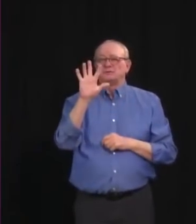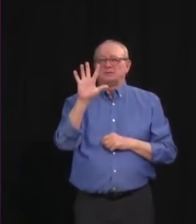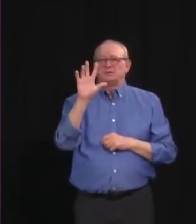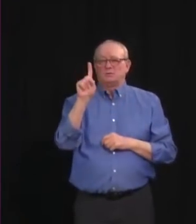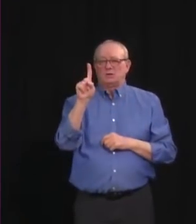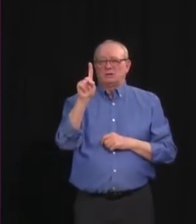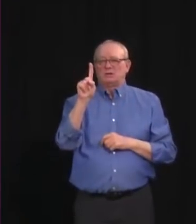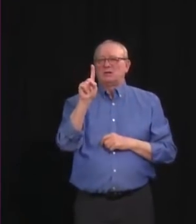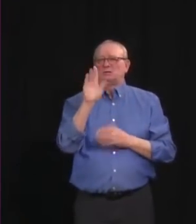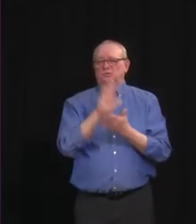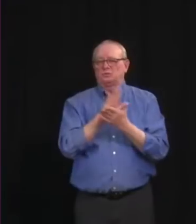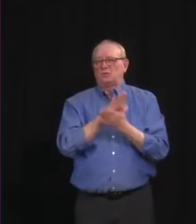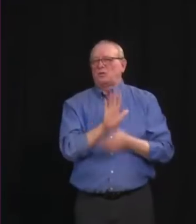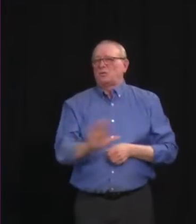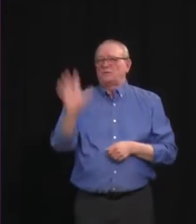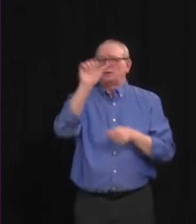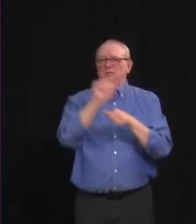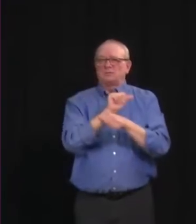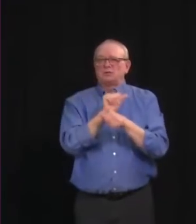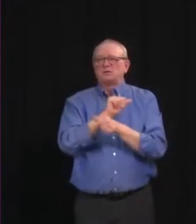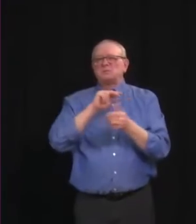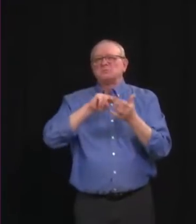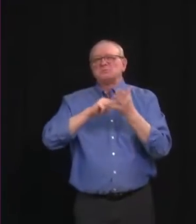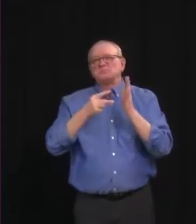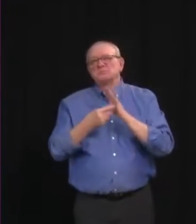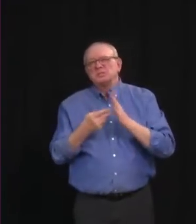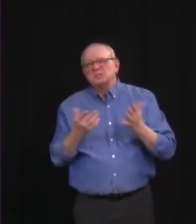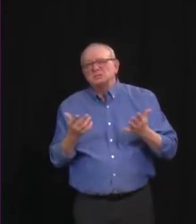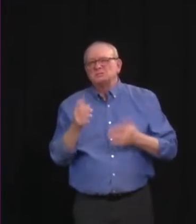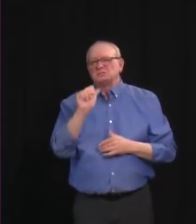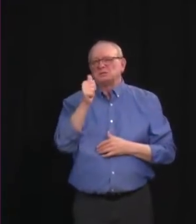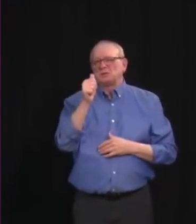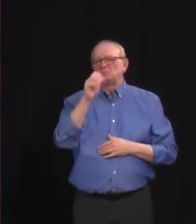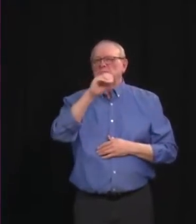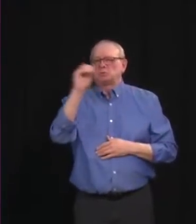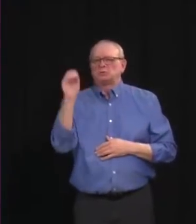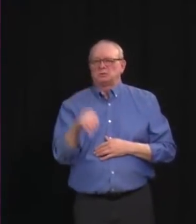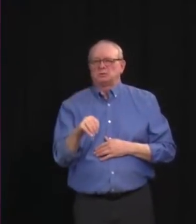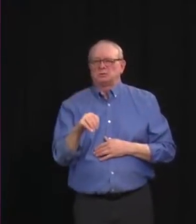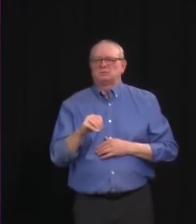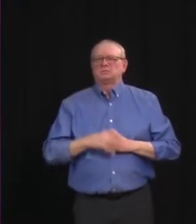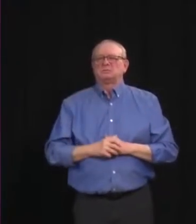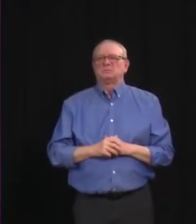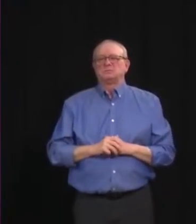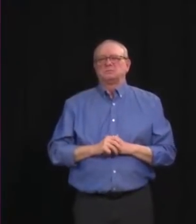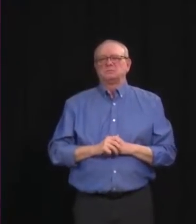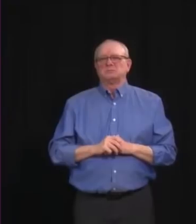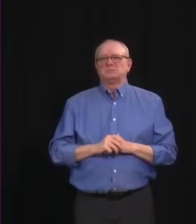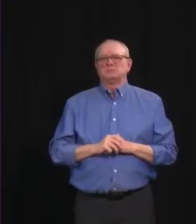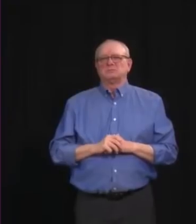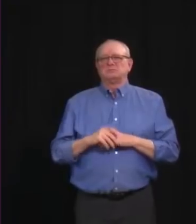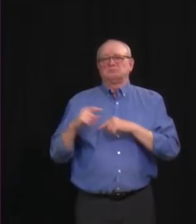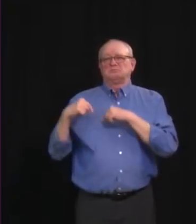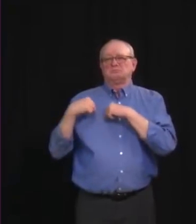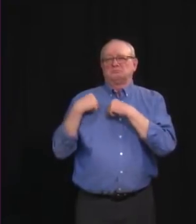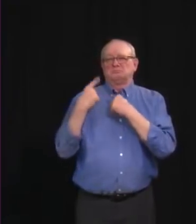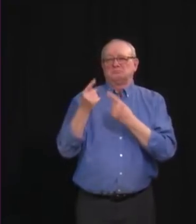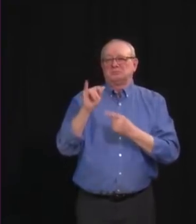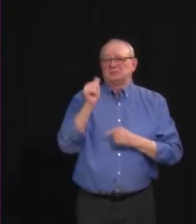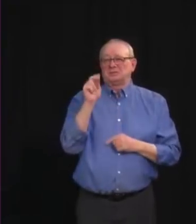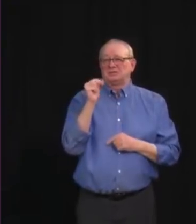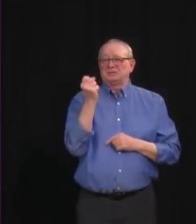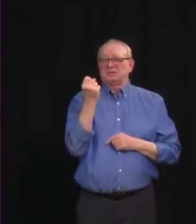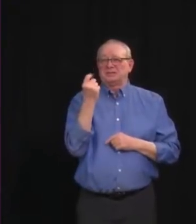January 11th. There are 254 people in hospital for COVID-19 treatment, including 36 in the